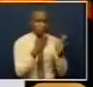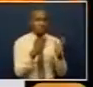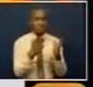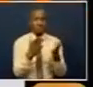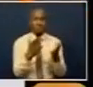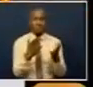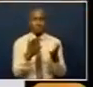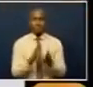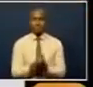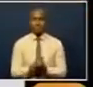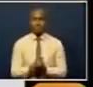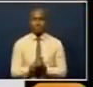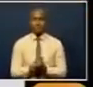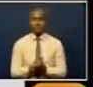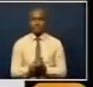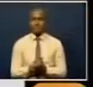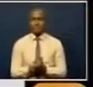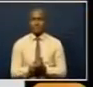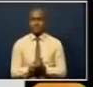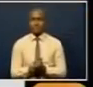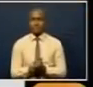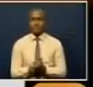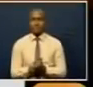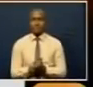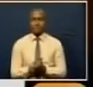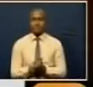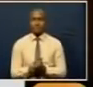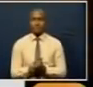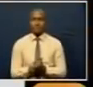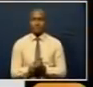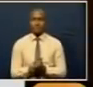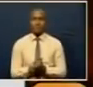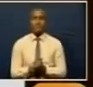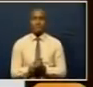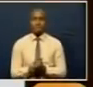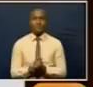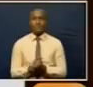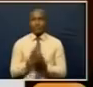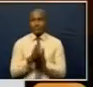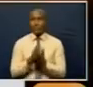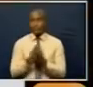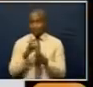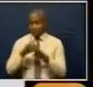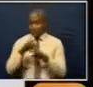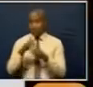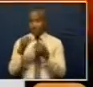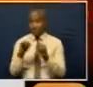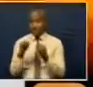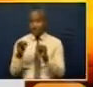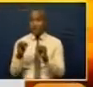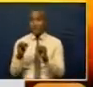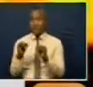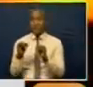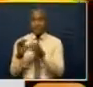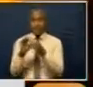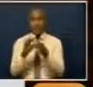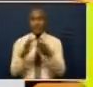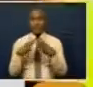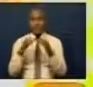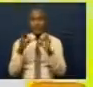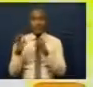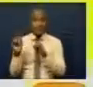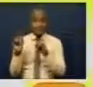Governor, he is actually on top of it. Yeah. He's coordinating the fire guys, he's doing it himself. Okay. But he's also of the opinion that if he goes there, then it's